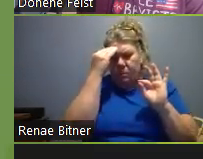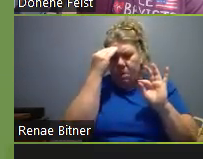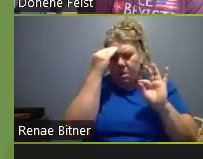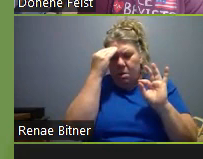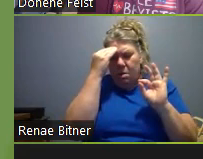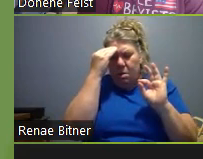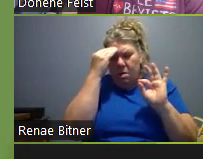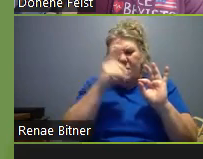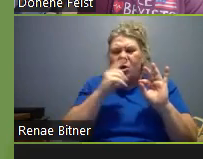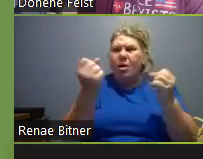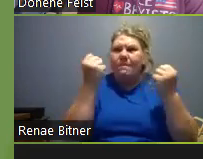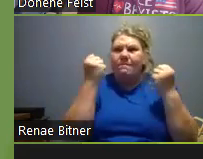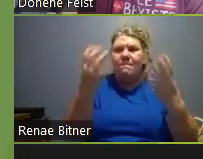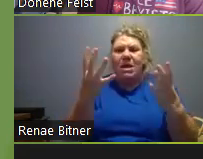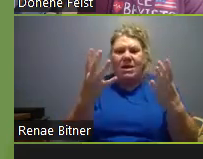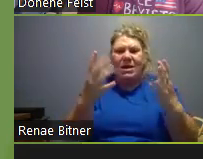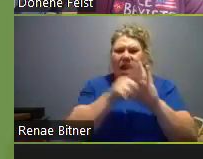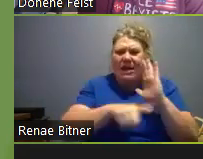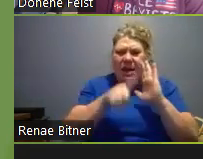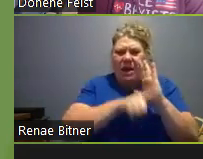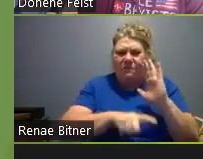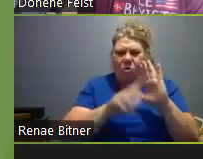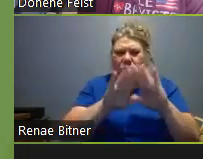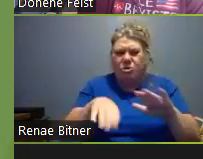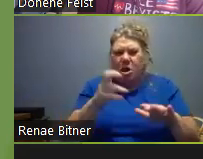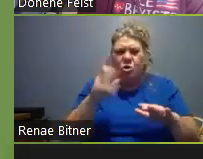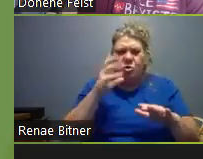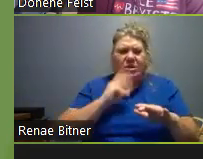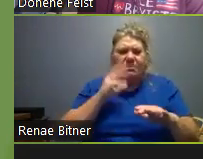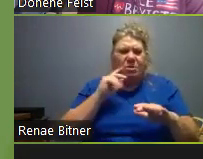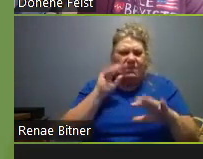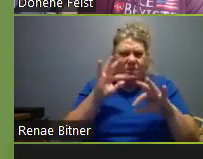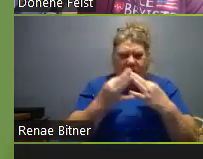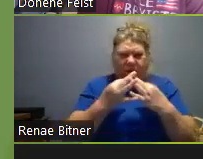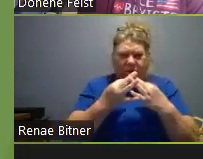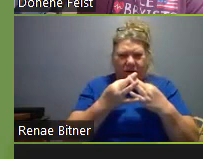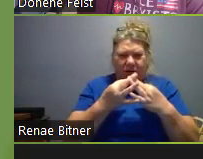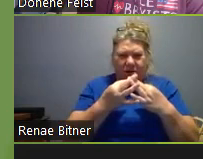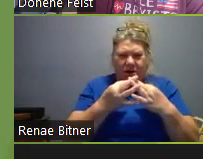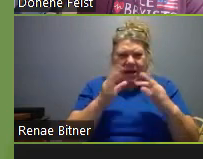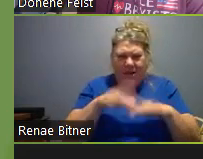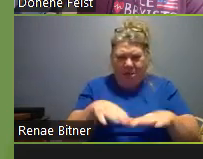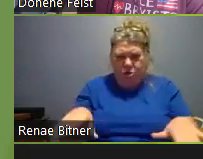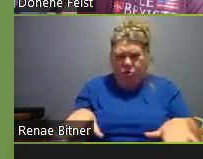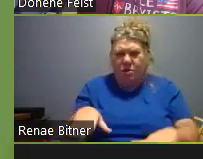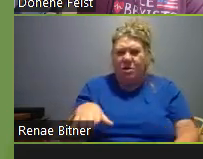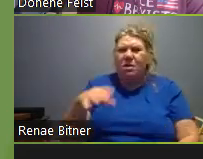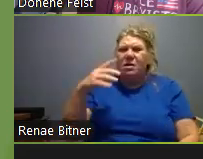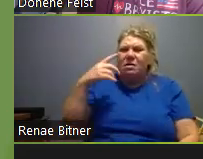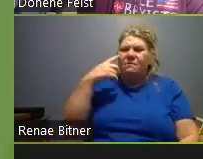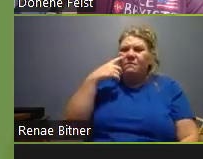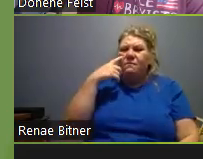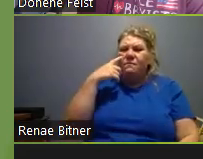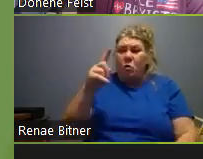there are a lot of adverse childhood experiences for families and our children. And for